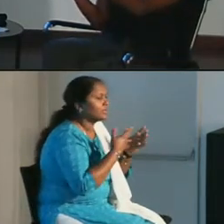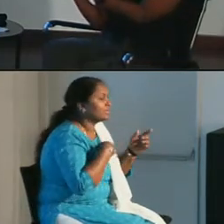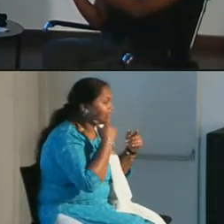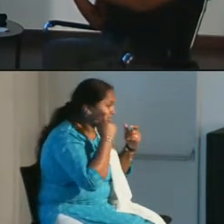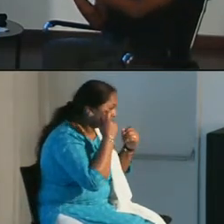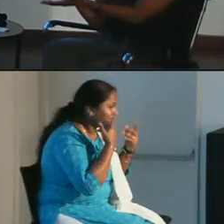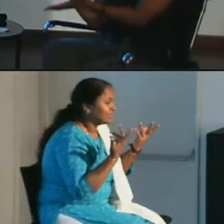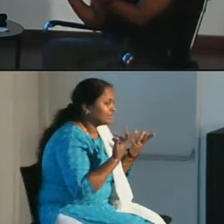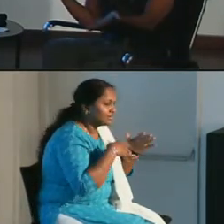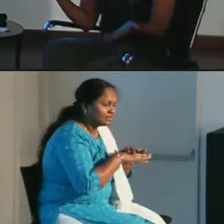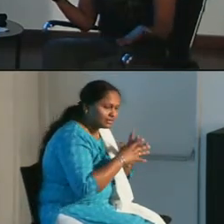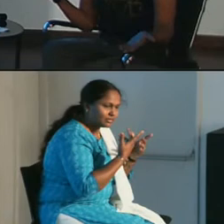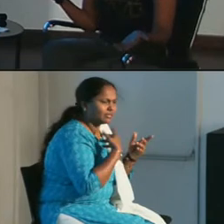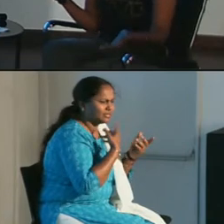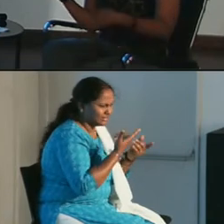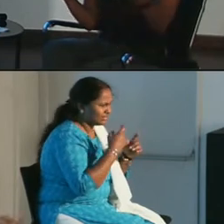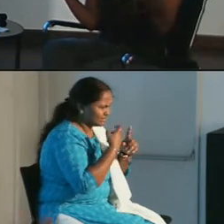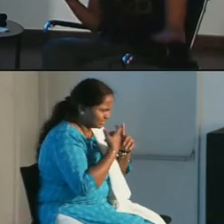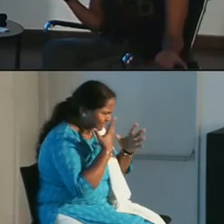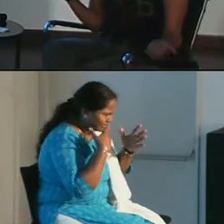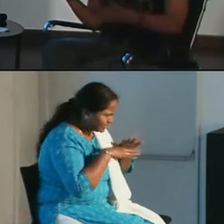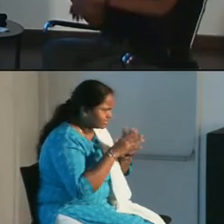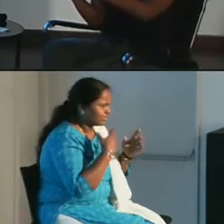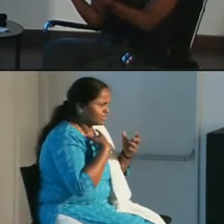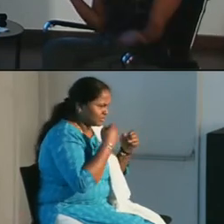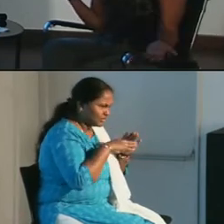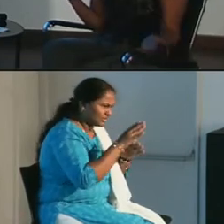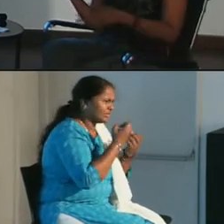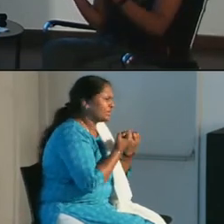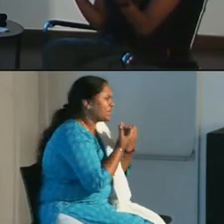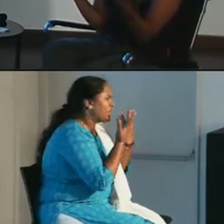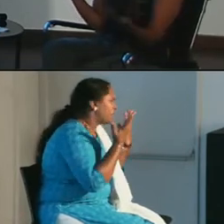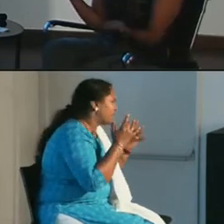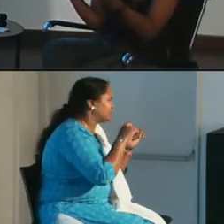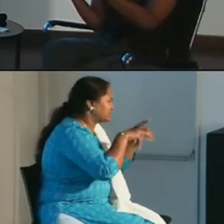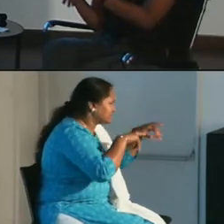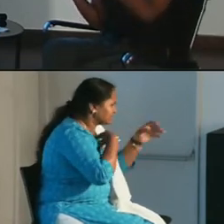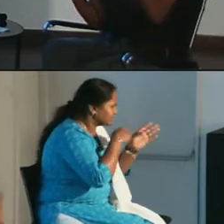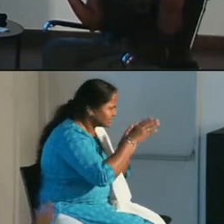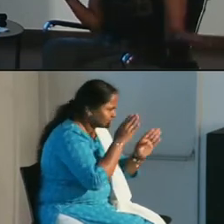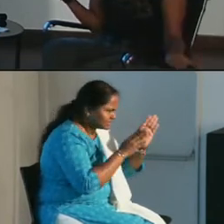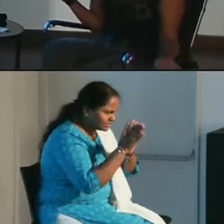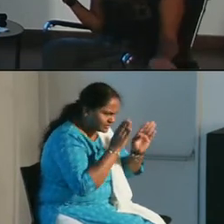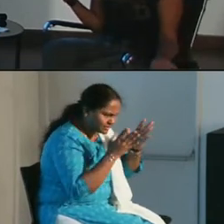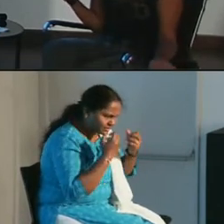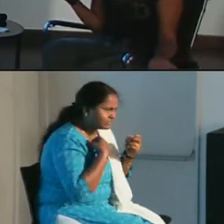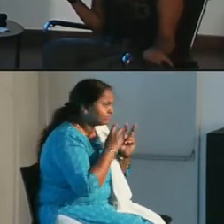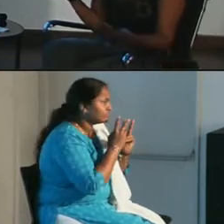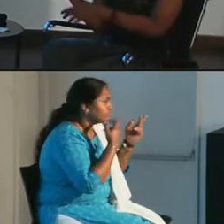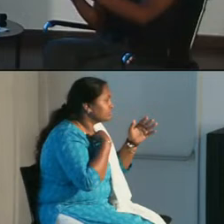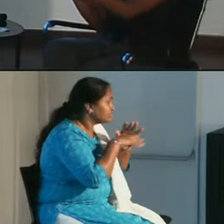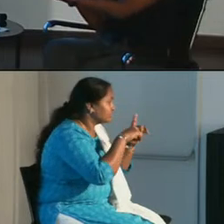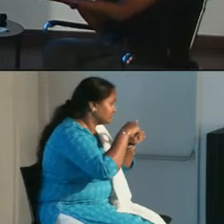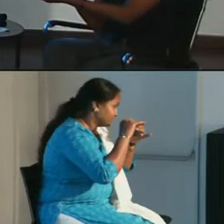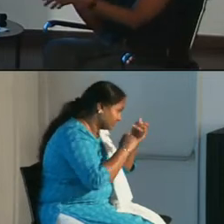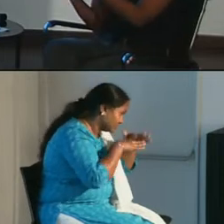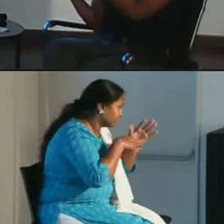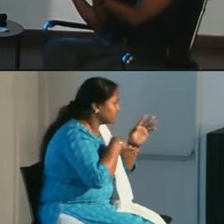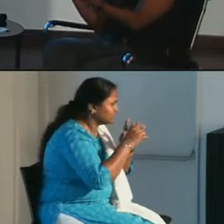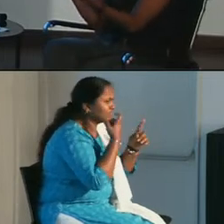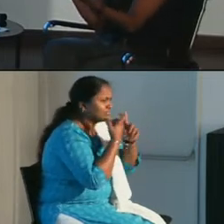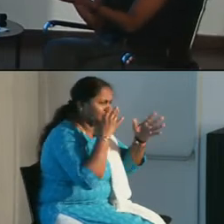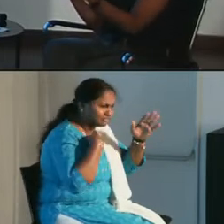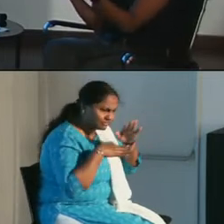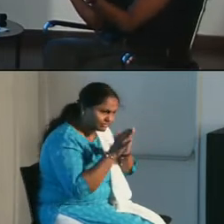that, okay, this is Kerala. I don't go to one city, I go to many cities. I go to Rishikesh, I would paint something different in Rishikesh. If I go to Kerala,